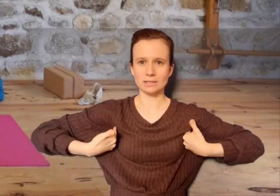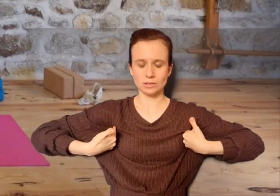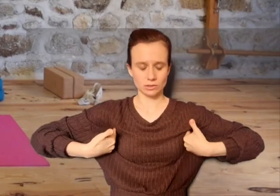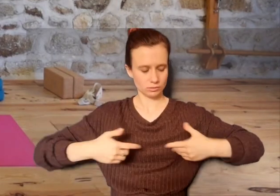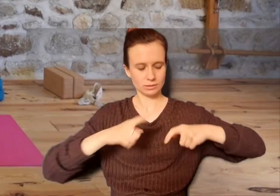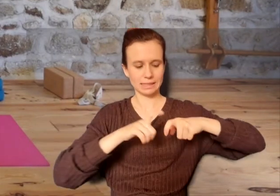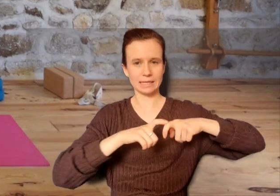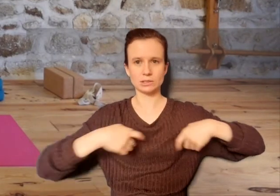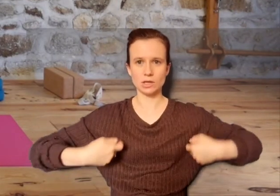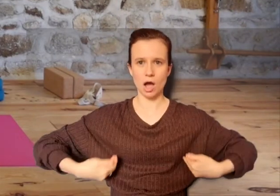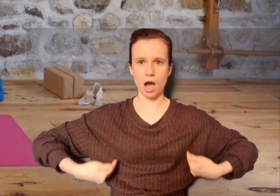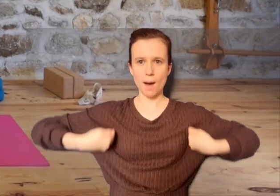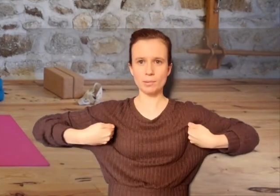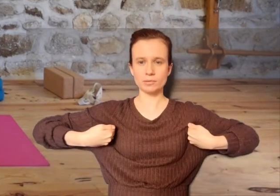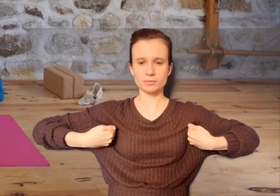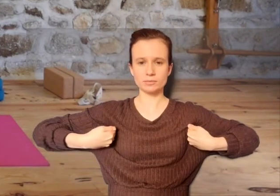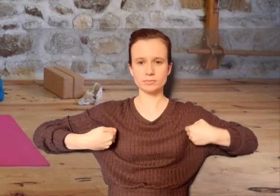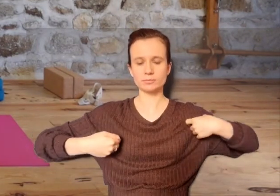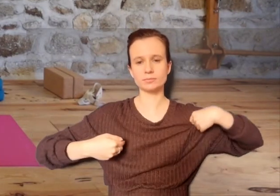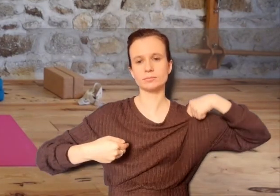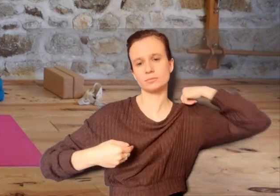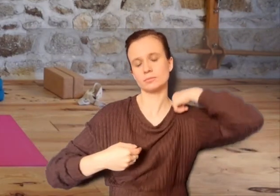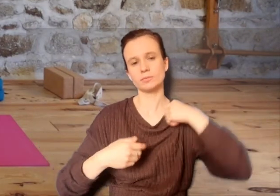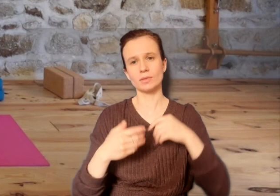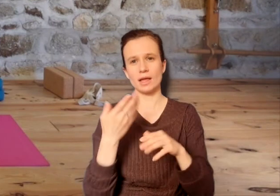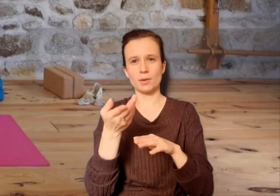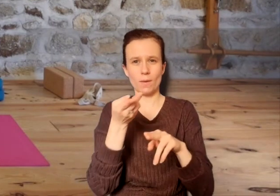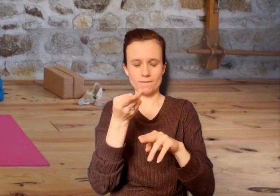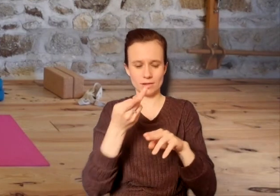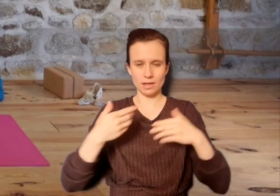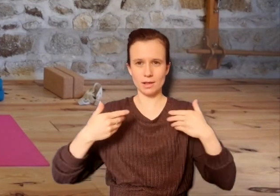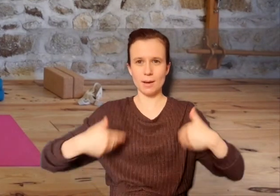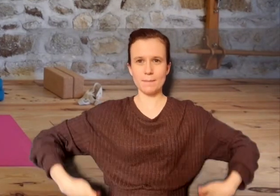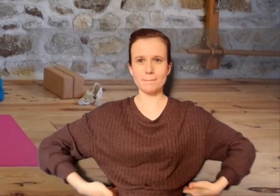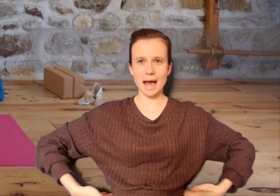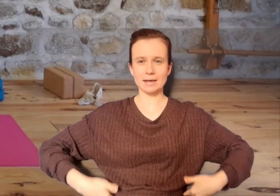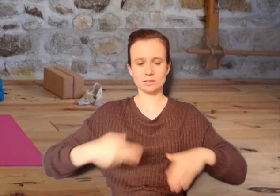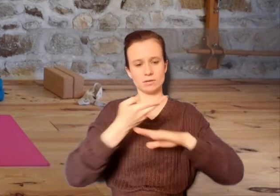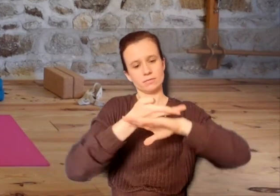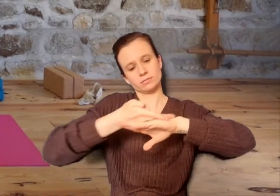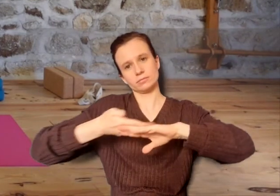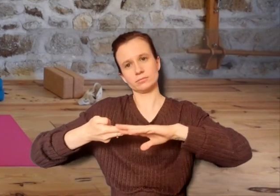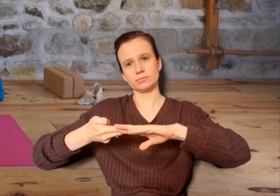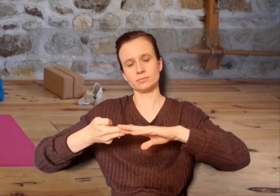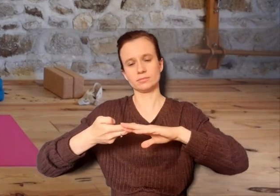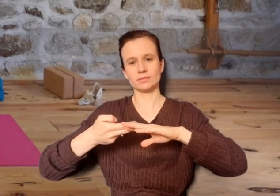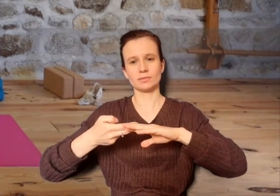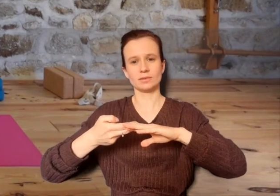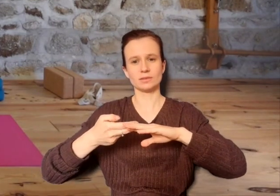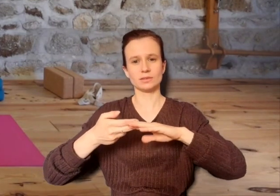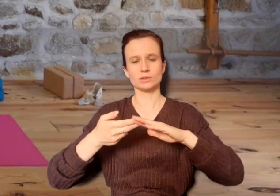got a fairly wide parallel stance with my legs, and I'm going to press my tailbone down to the floor